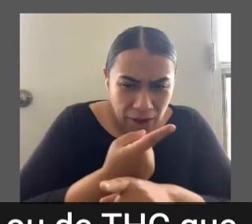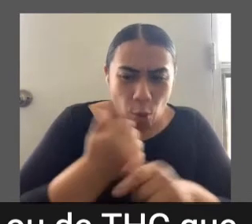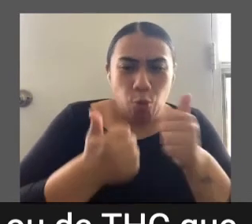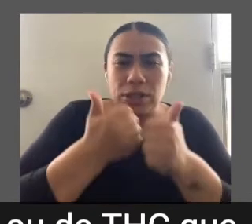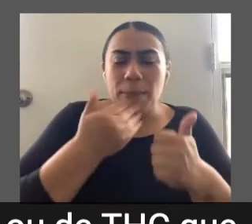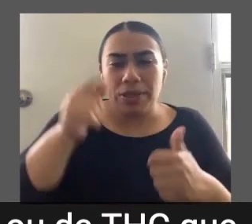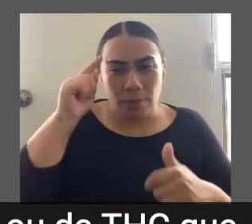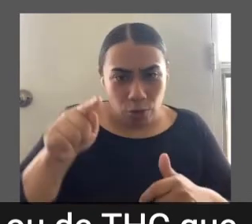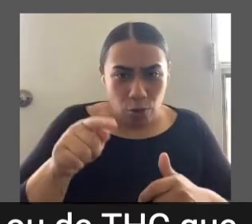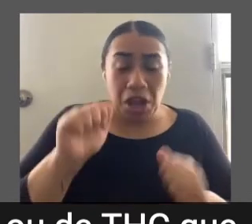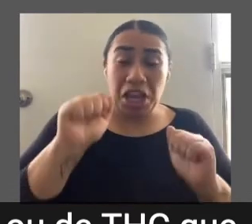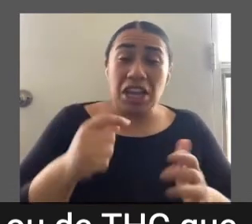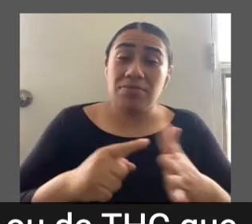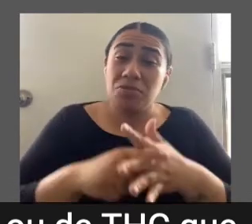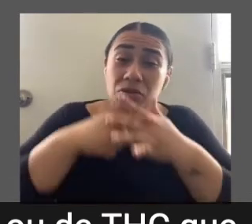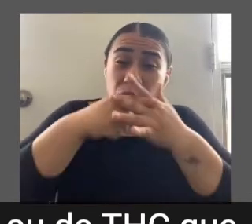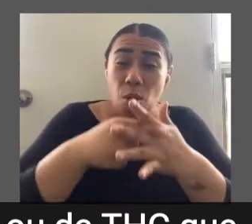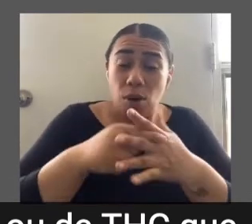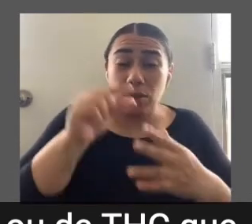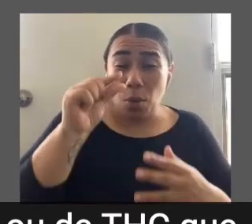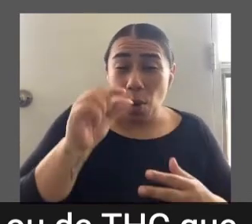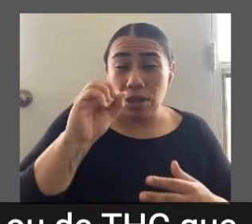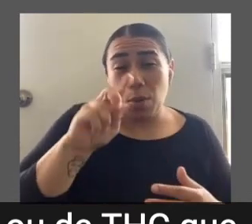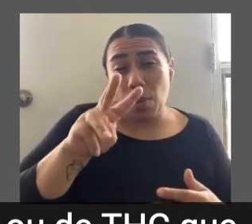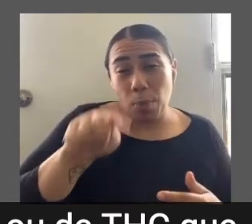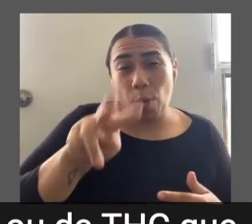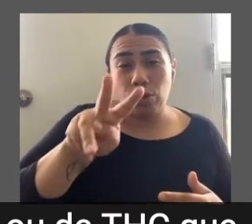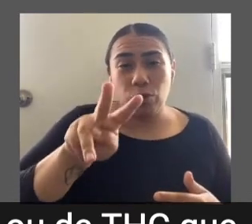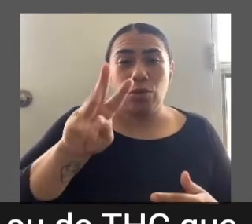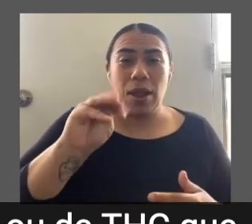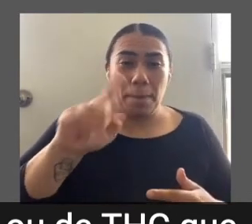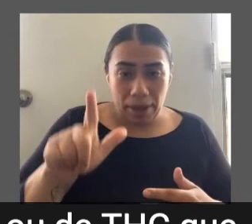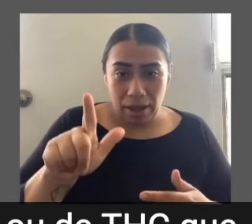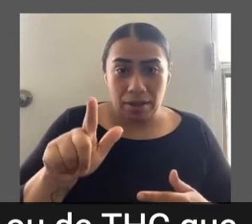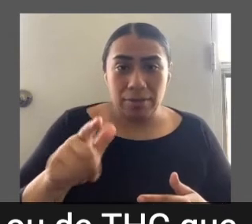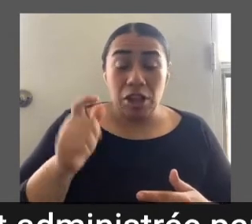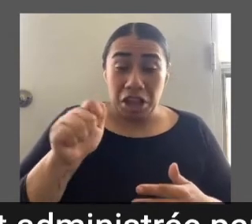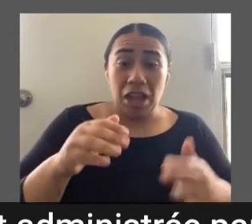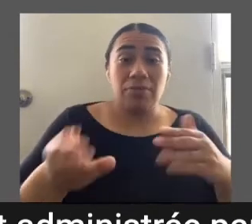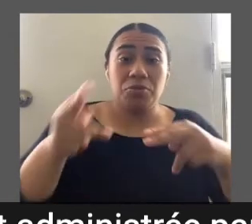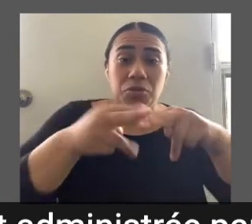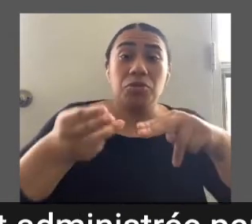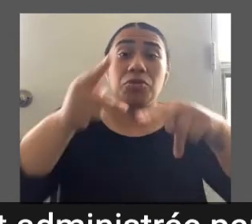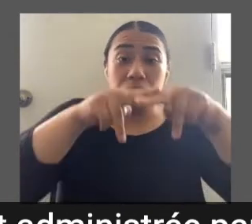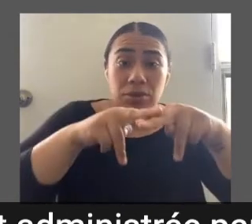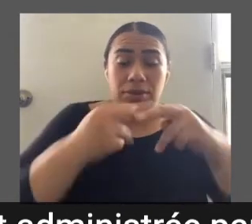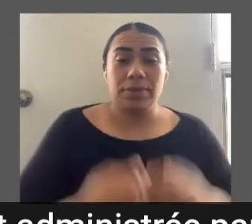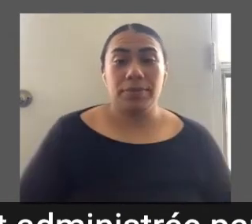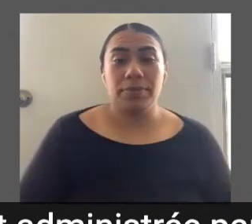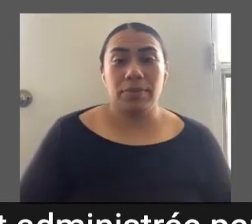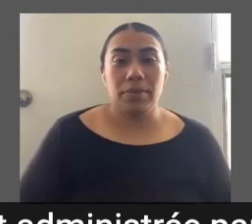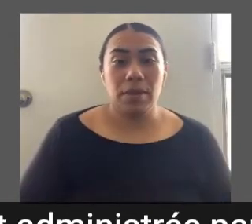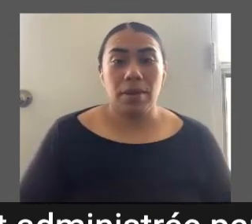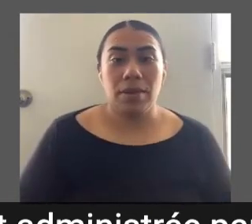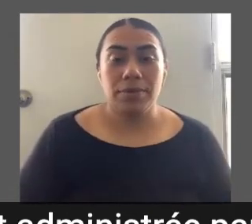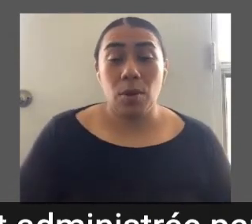exact amount of milligrams of CBD or THC or both you're receiving with each dose. The oil comes in a